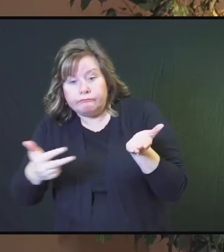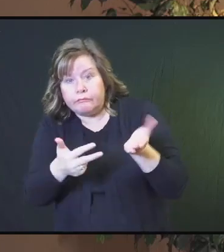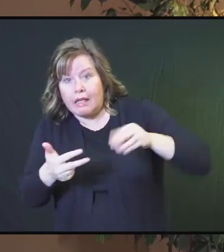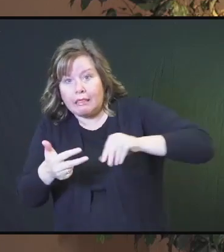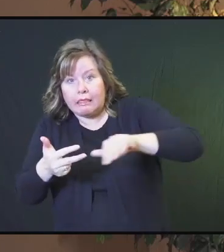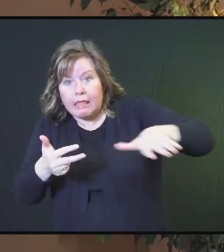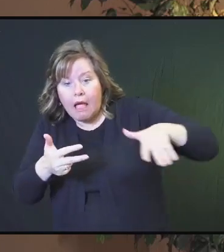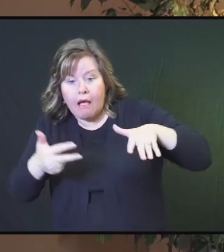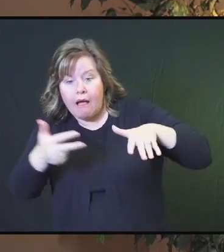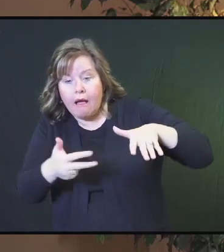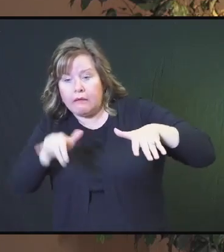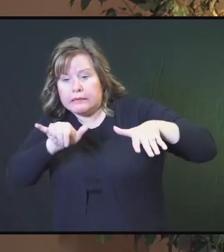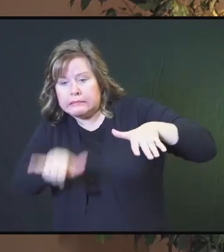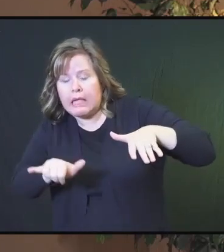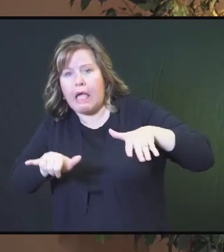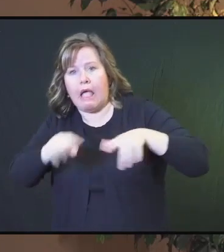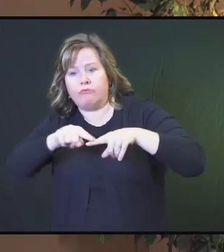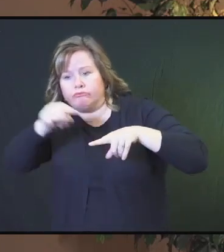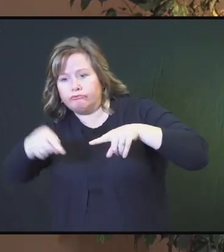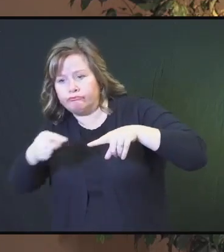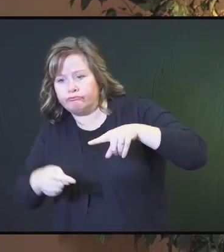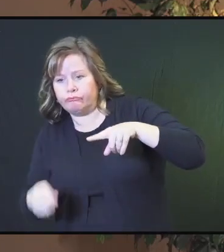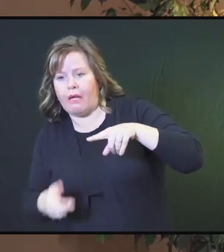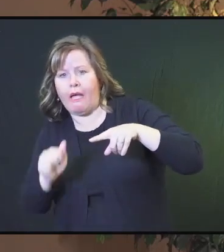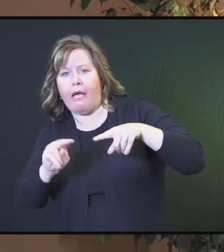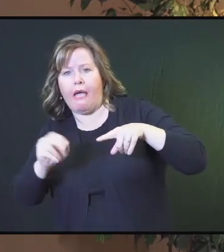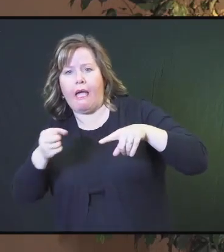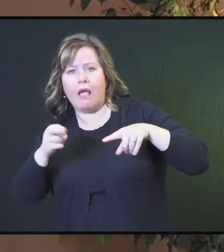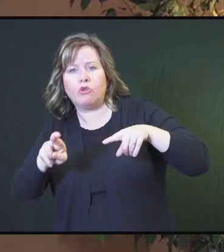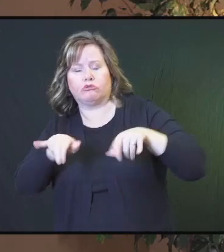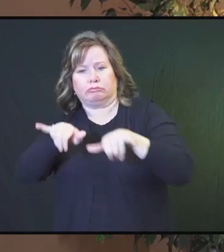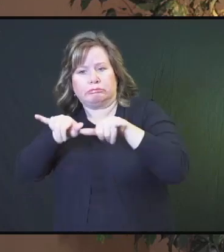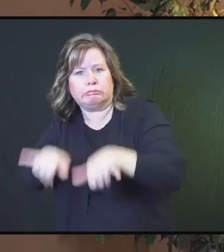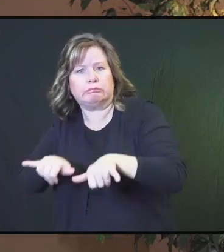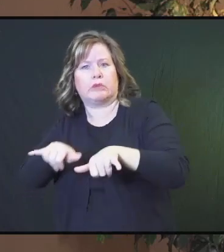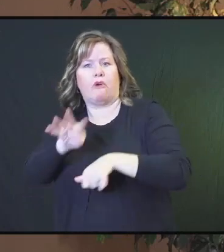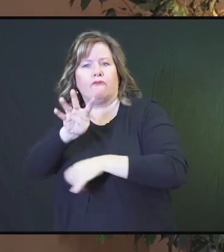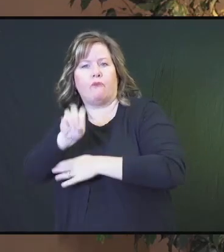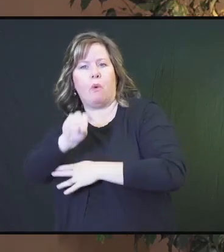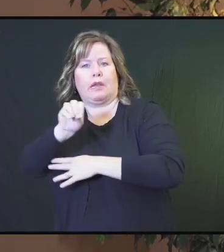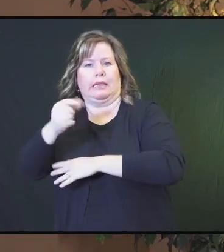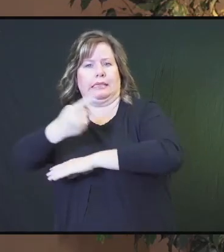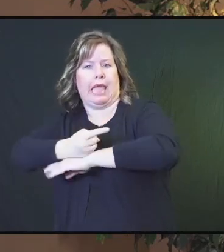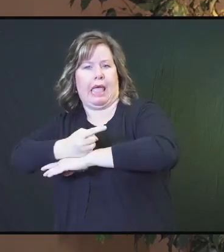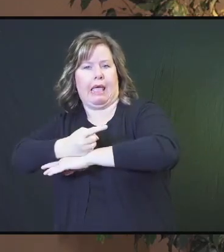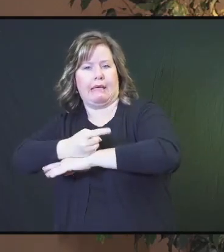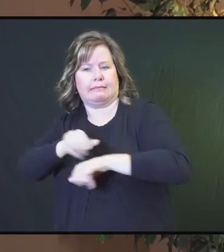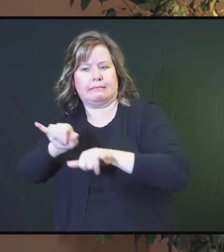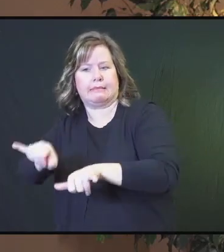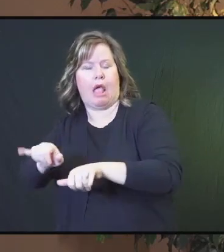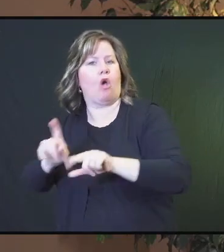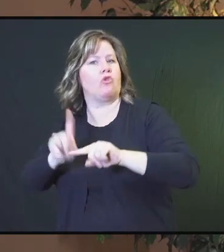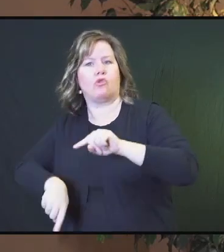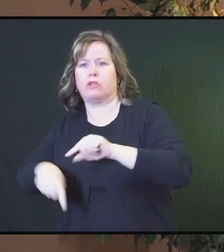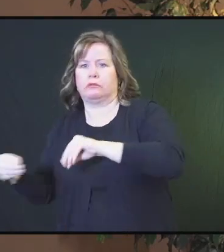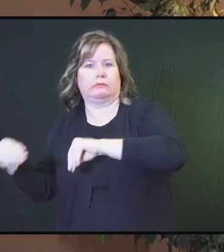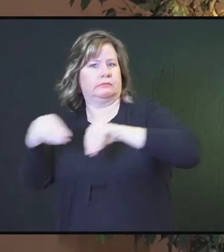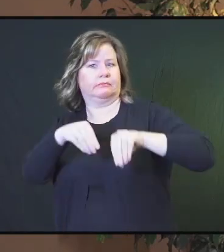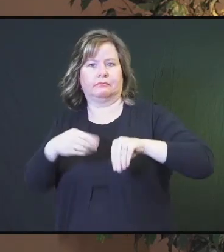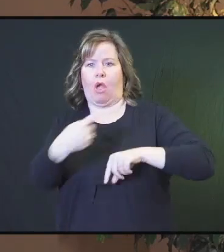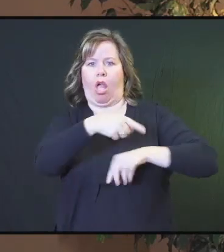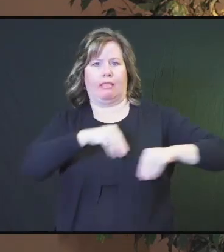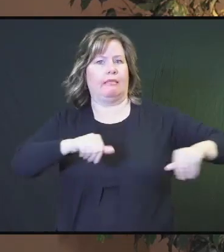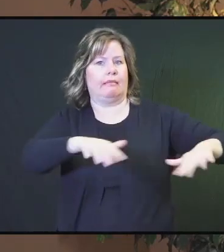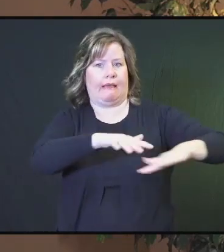And so the term quarantine comes from the Italian words for 40 days. So these are very old tools. They're